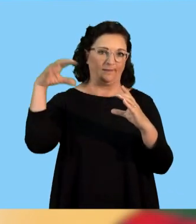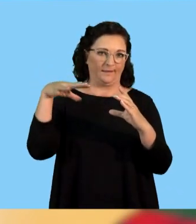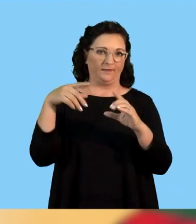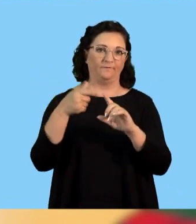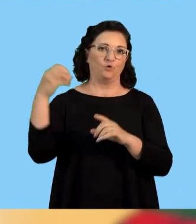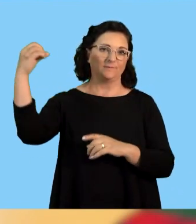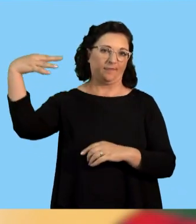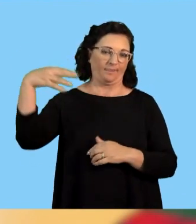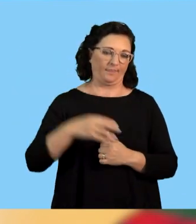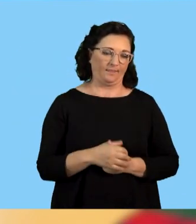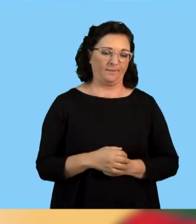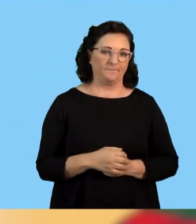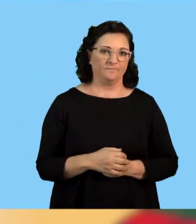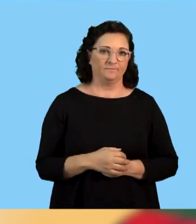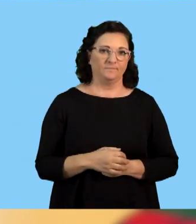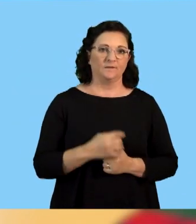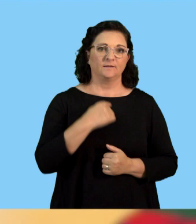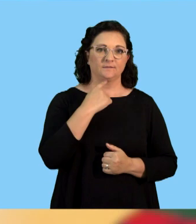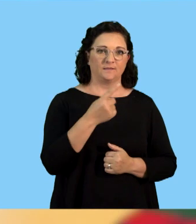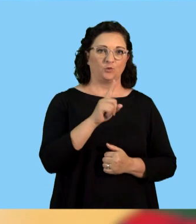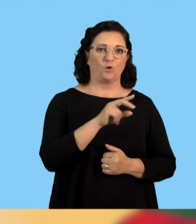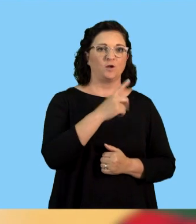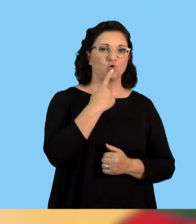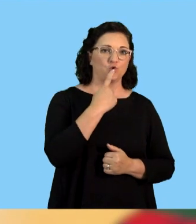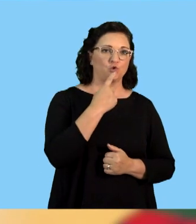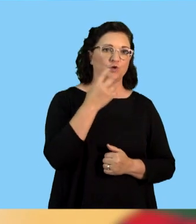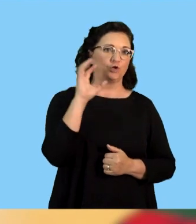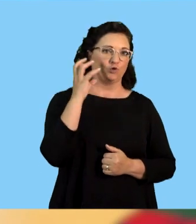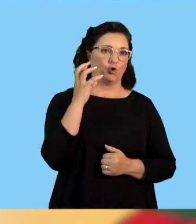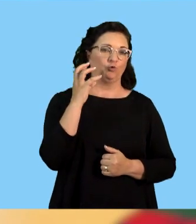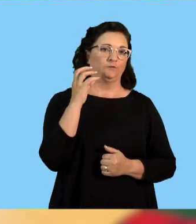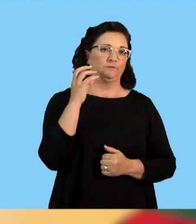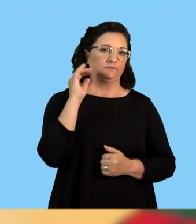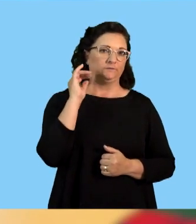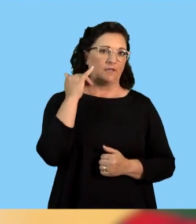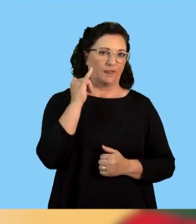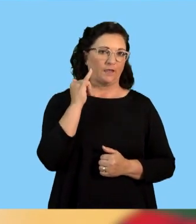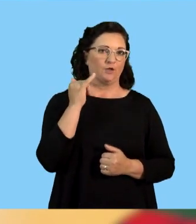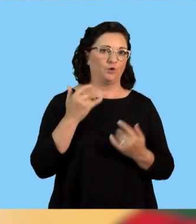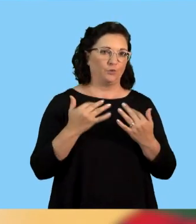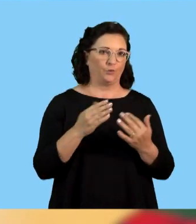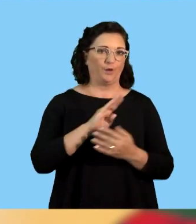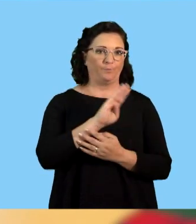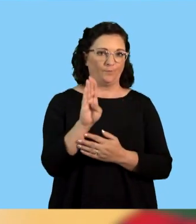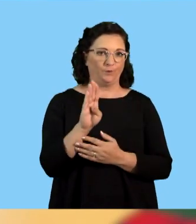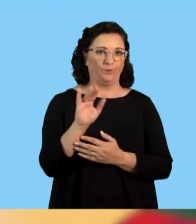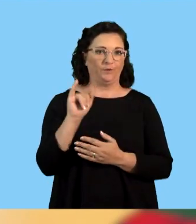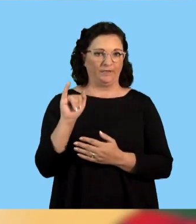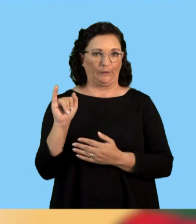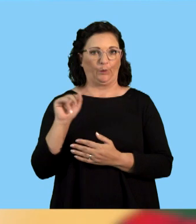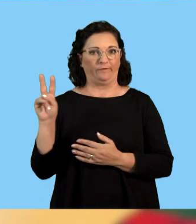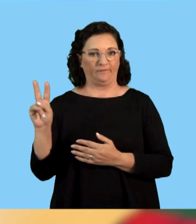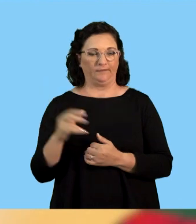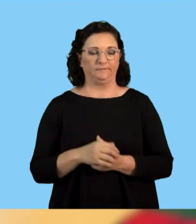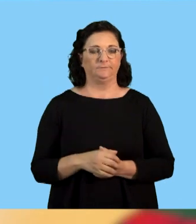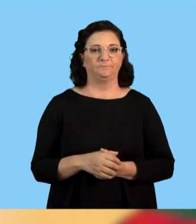the source, being the sun. We said we have the Rooikweier, which is the red, orange, yellow, green, blue, indigo,